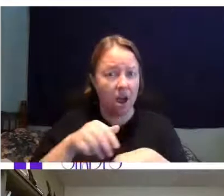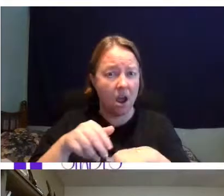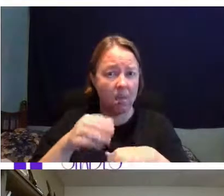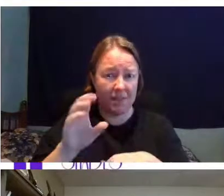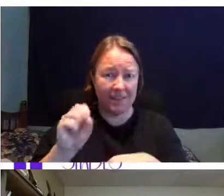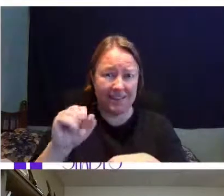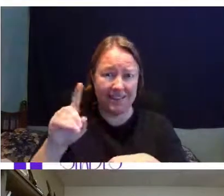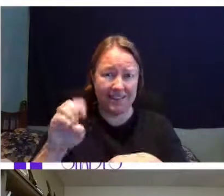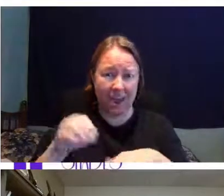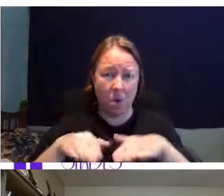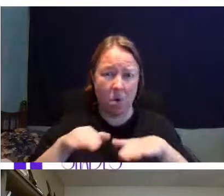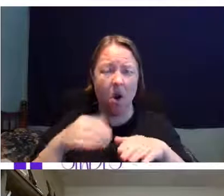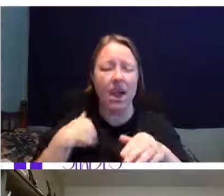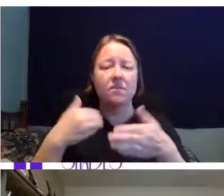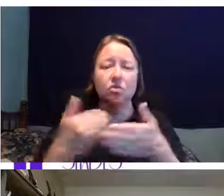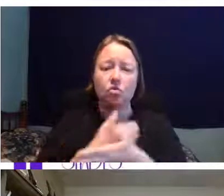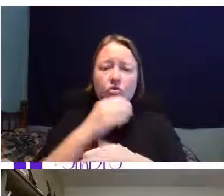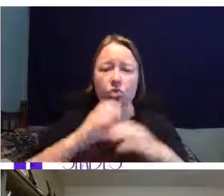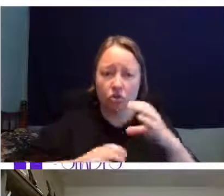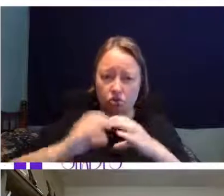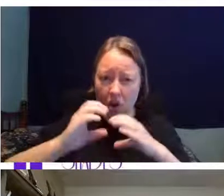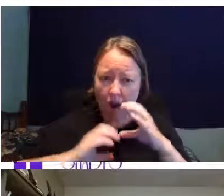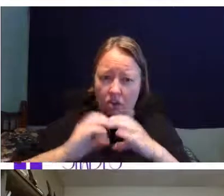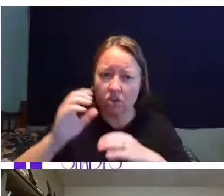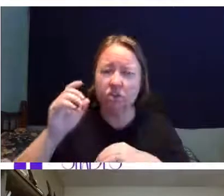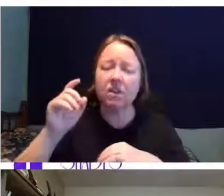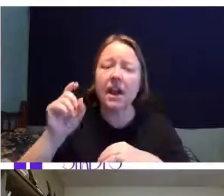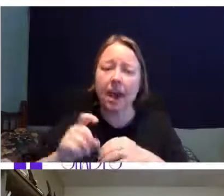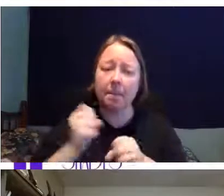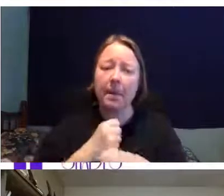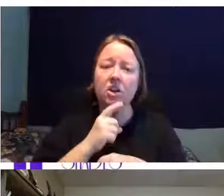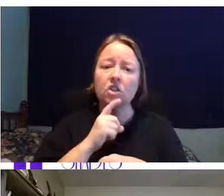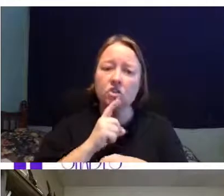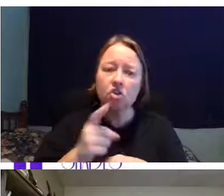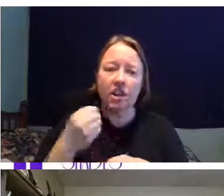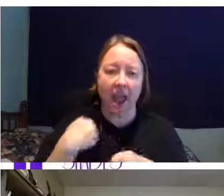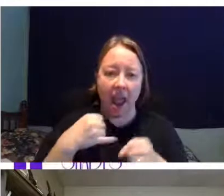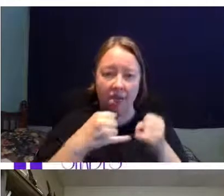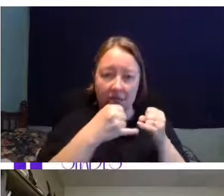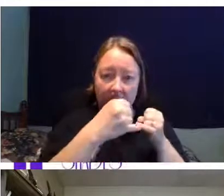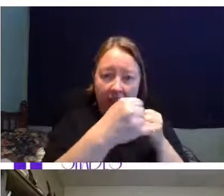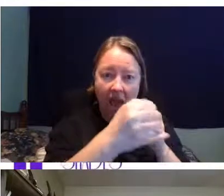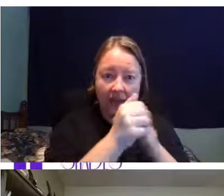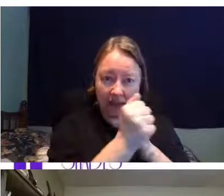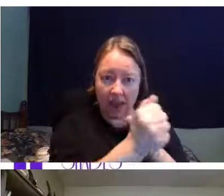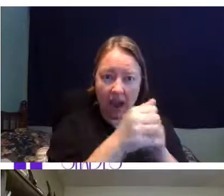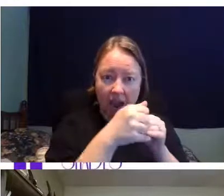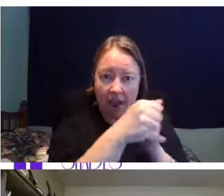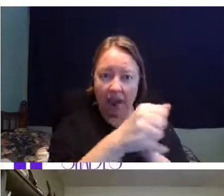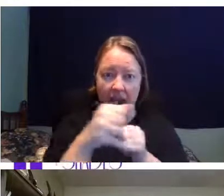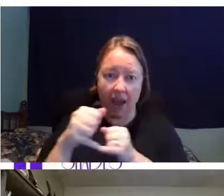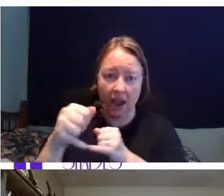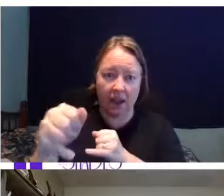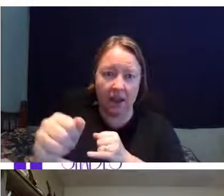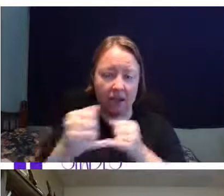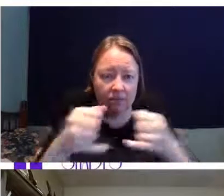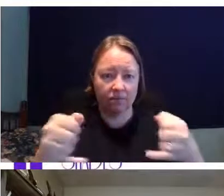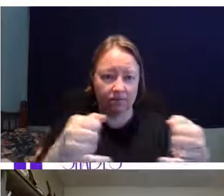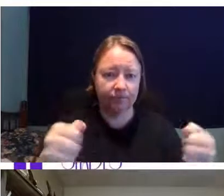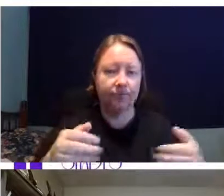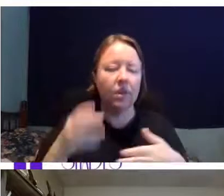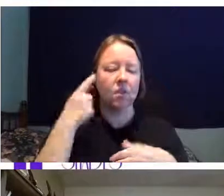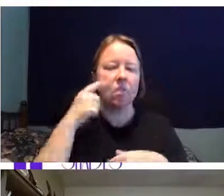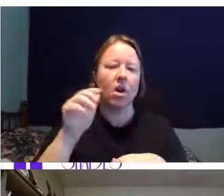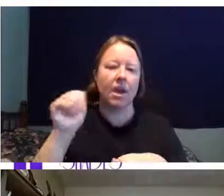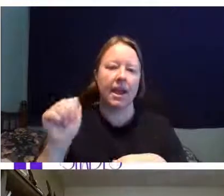with their newer construction, they, have to make sure their guidelines, are meeting the ADA compliant.